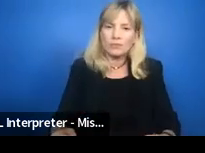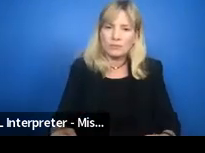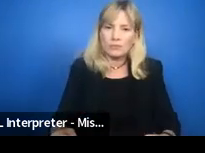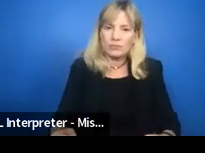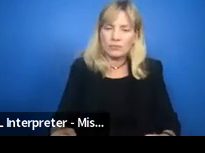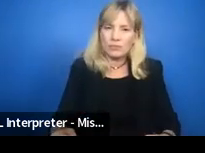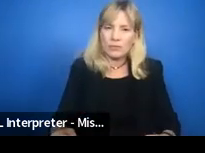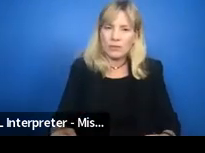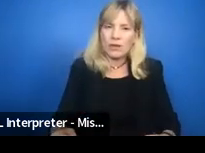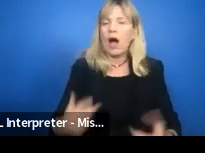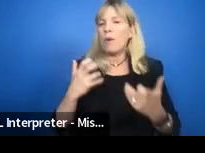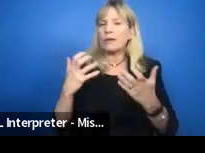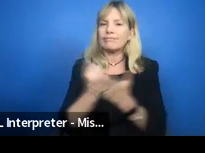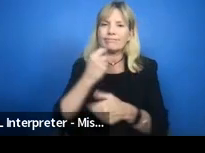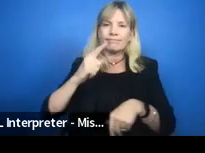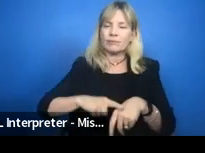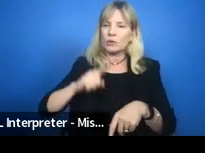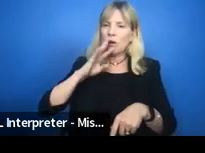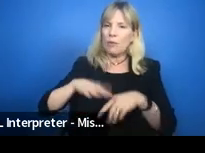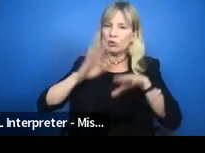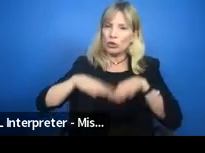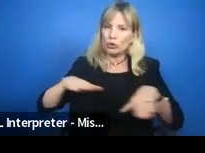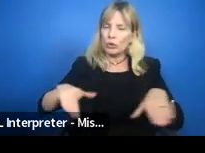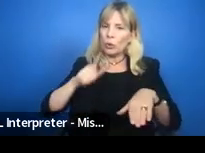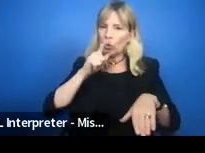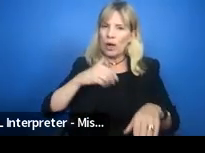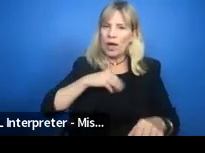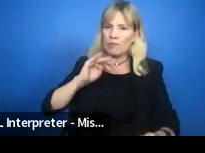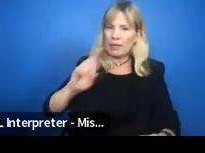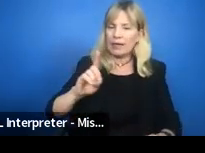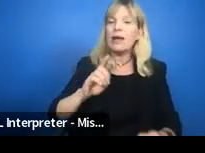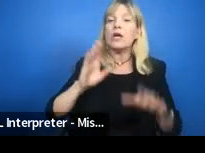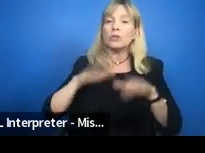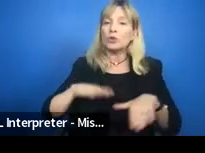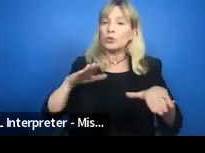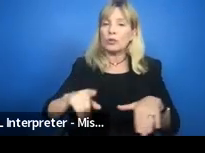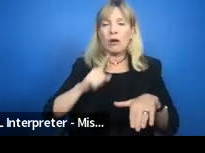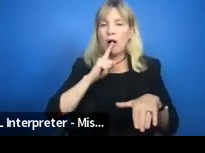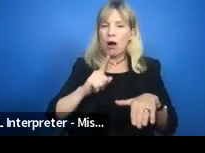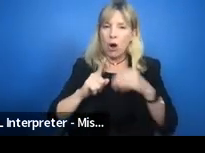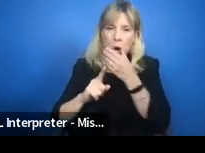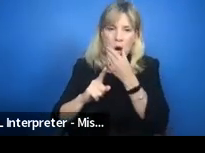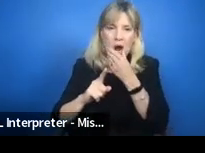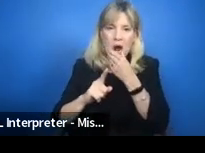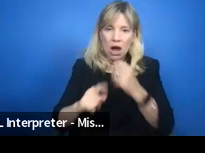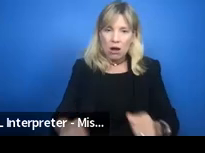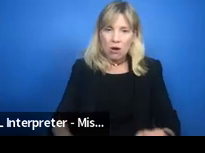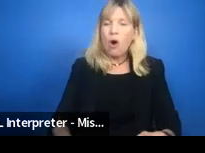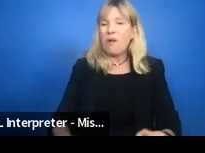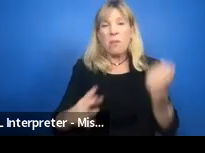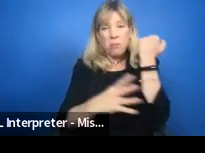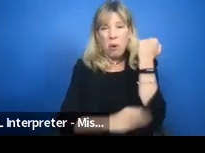And I want to take just a second to talk about children on Medicaid. So children remain the poorest age group in the